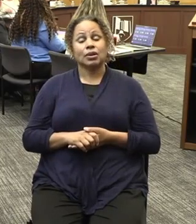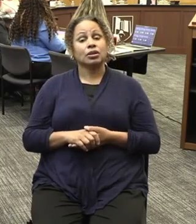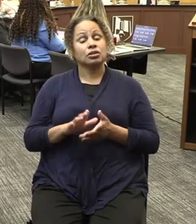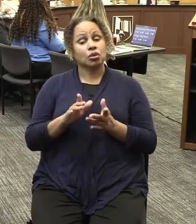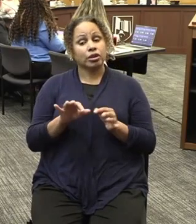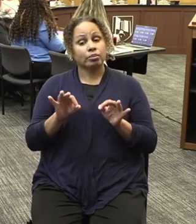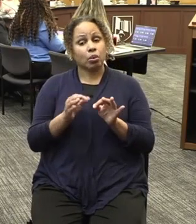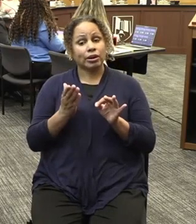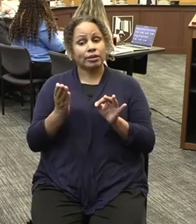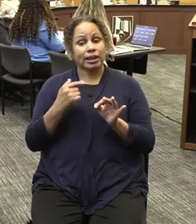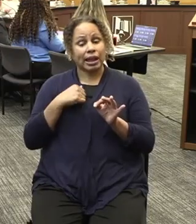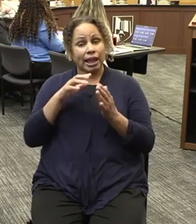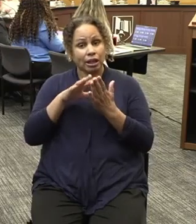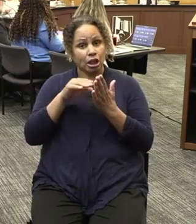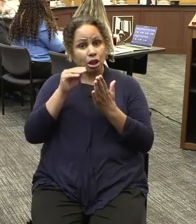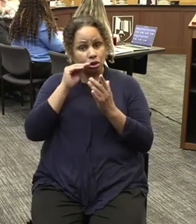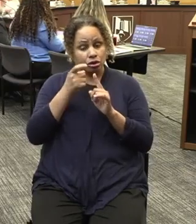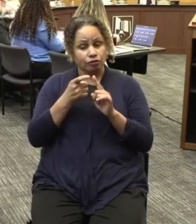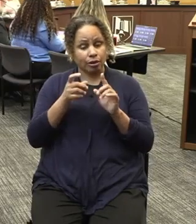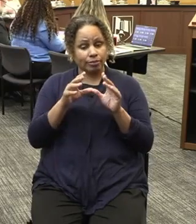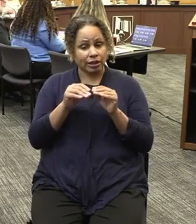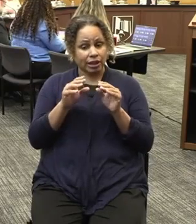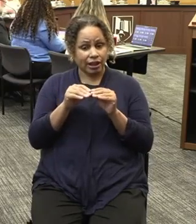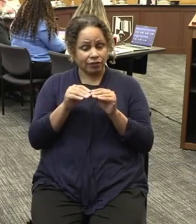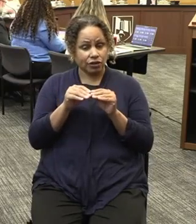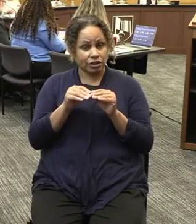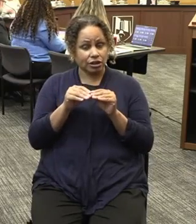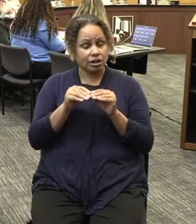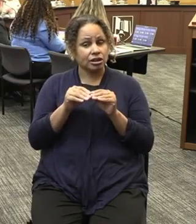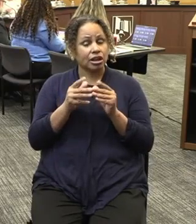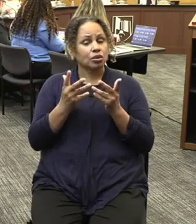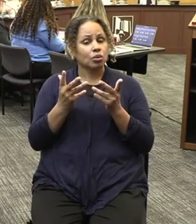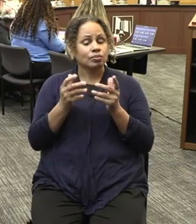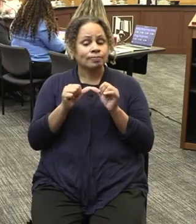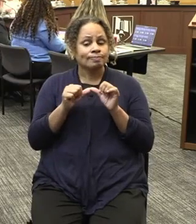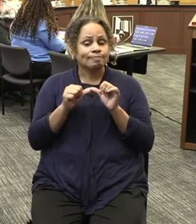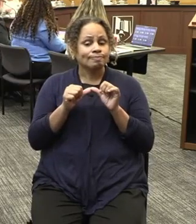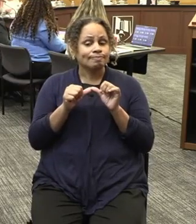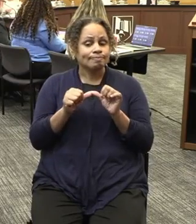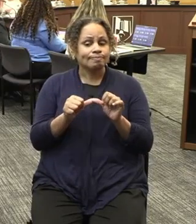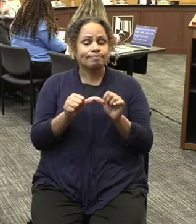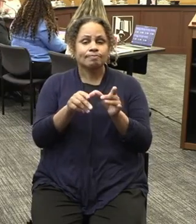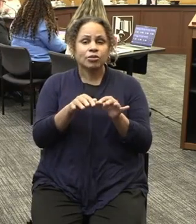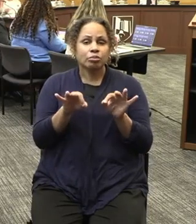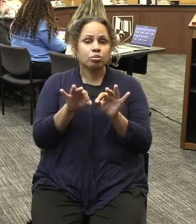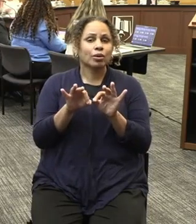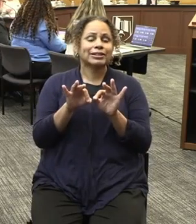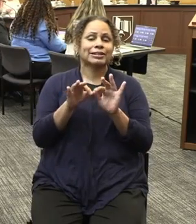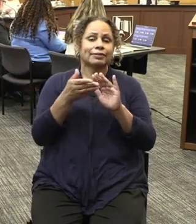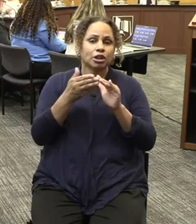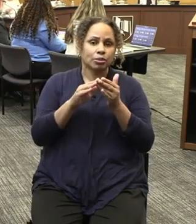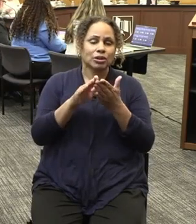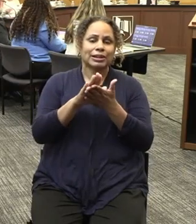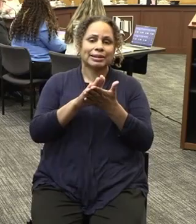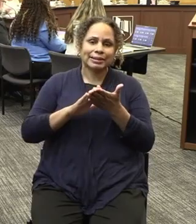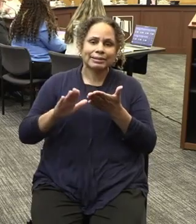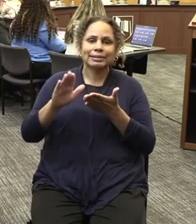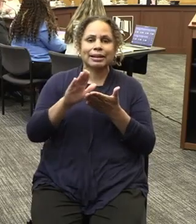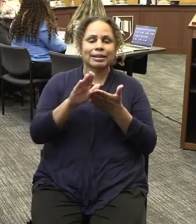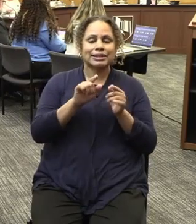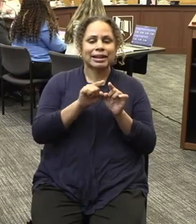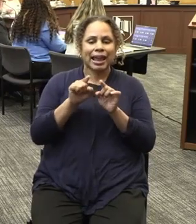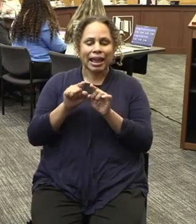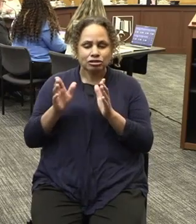from the conference includes the continuation of importance of community colleges as drivers